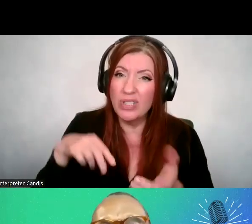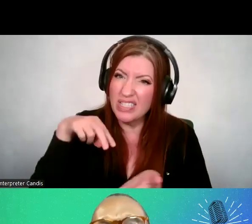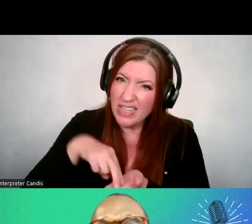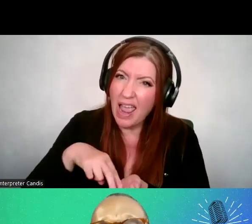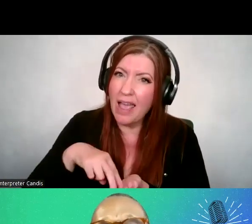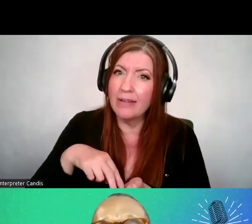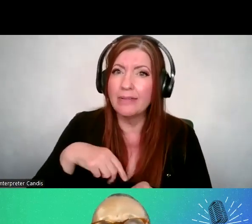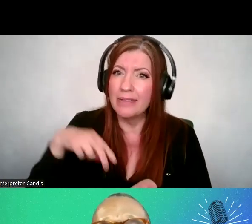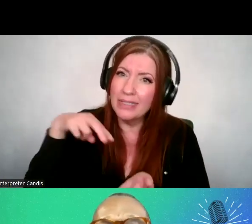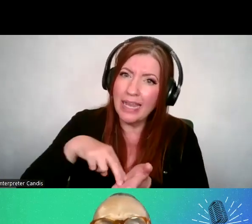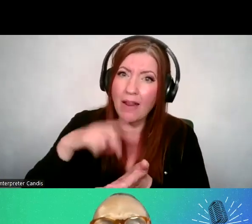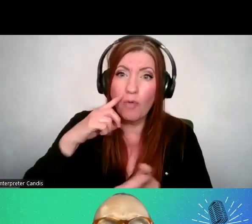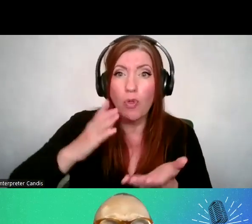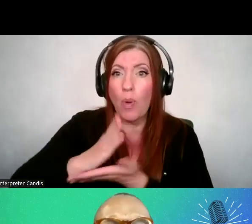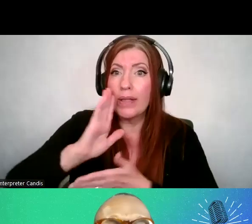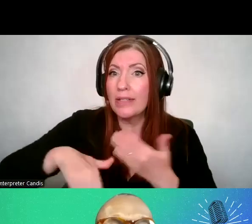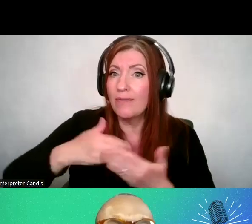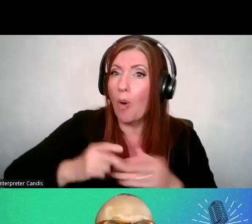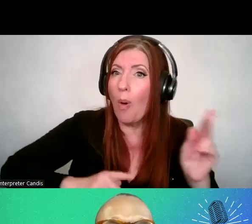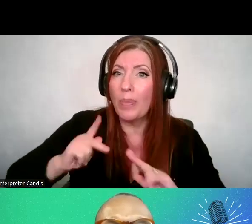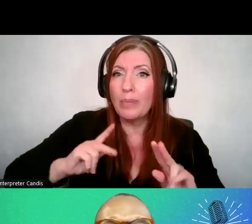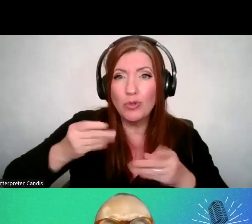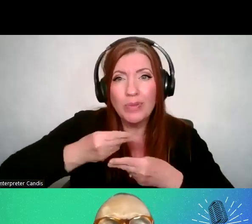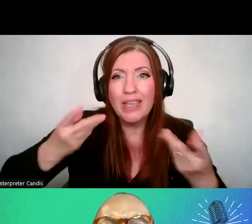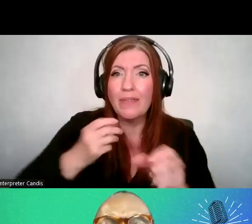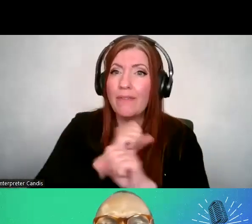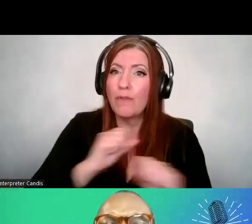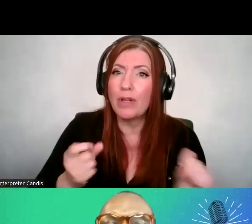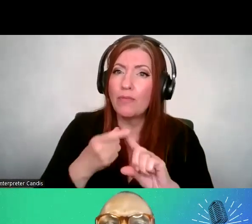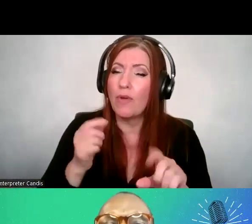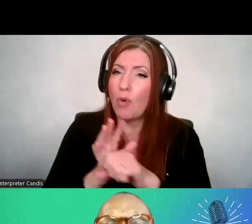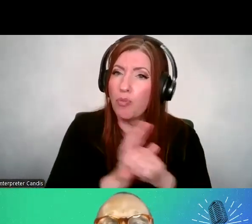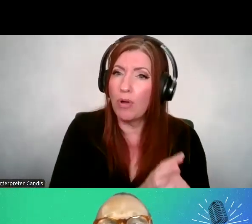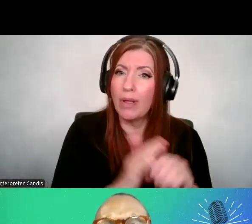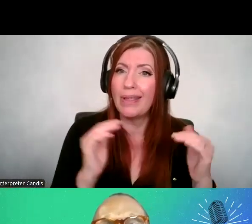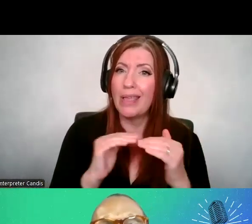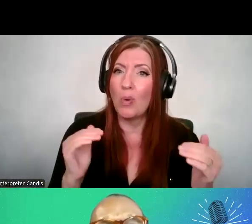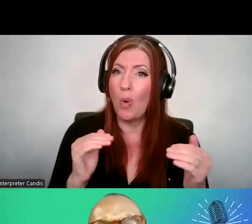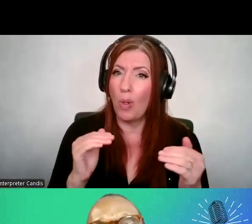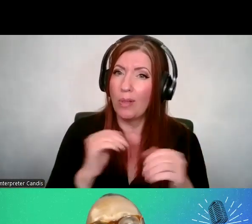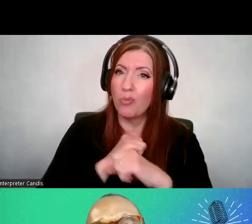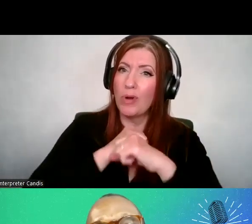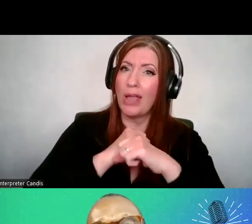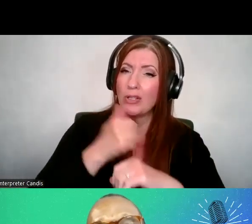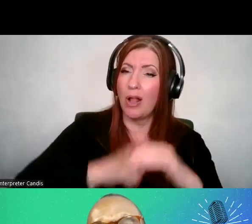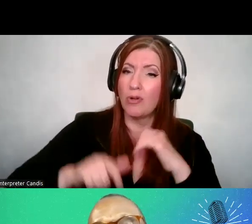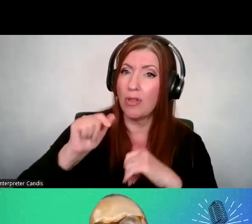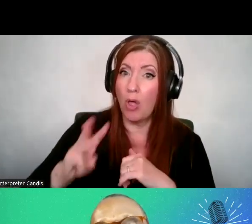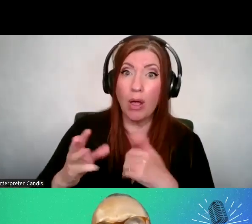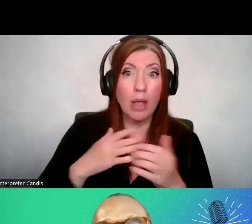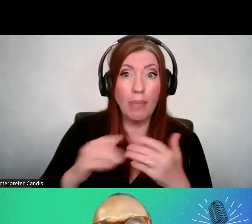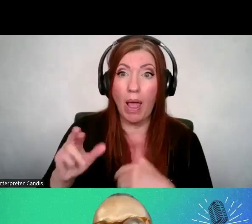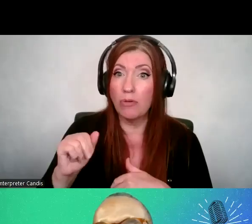rights of all people to be granted freedom from oppression and equal protection under the law, regardless of race, culture,